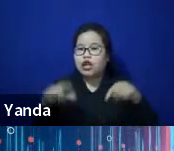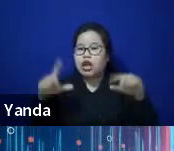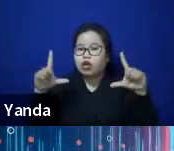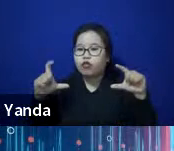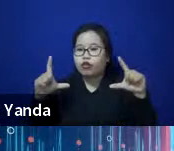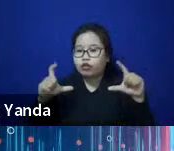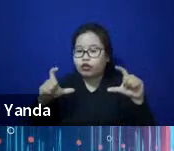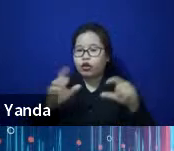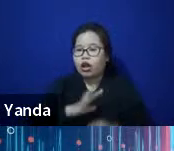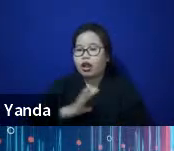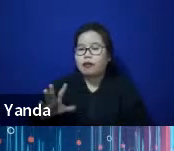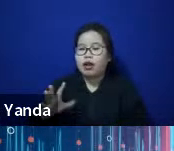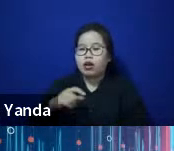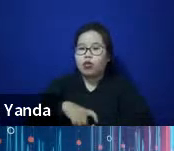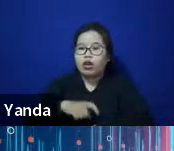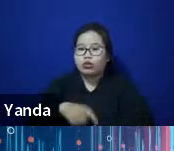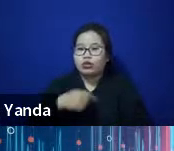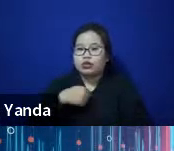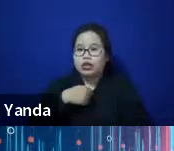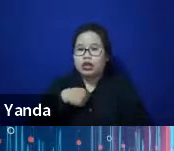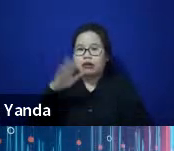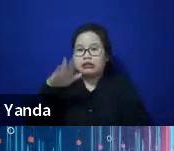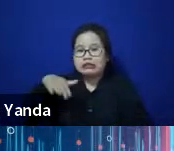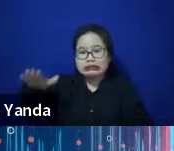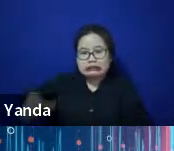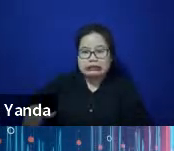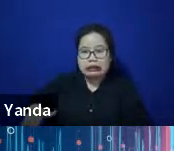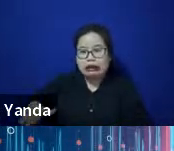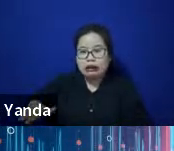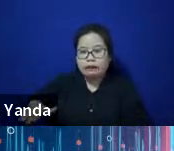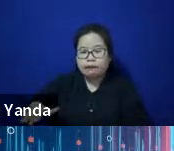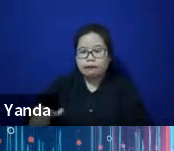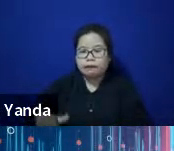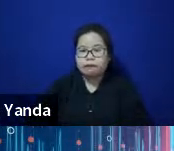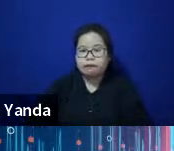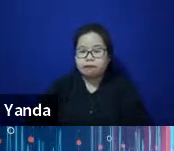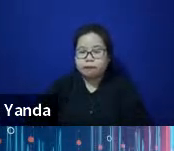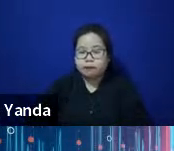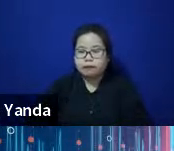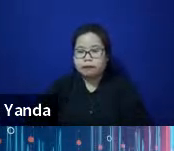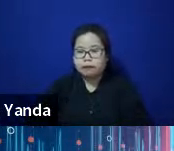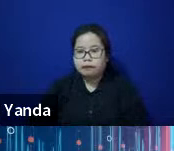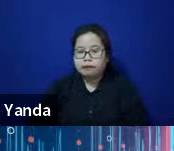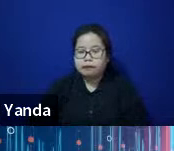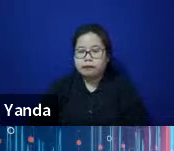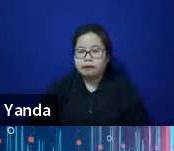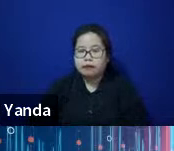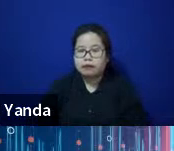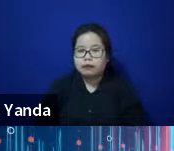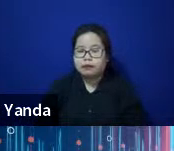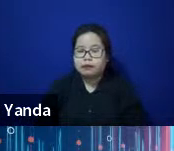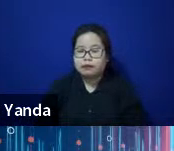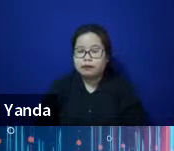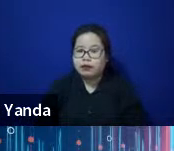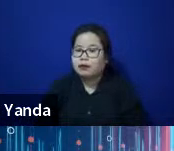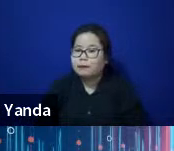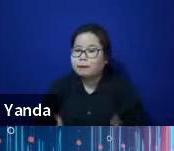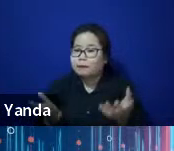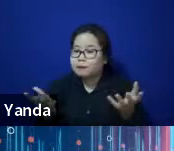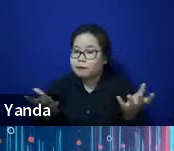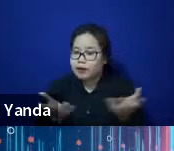caught polio. Polio was one of these horrible diseases,